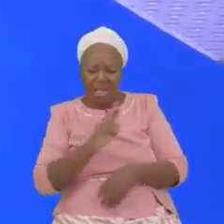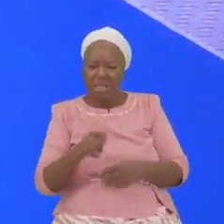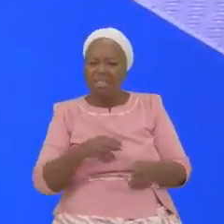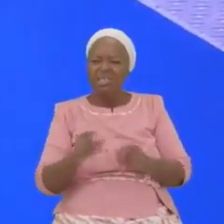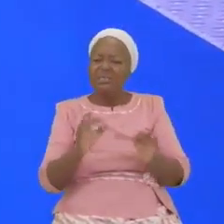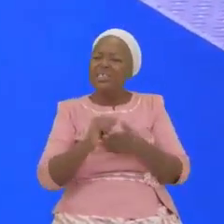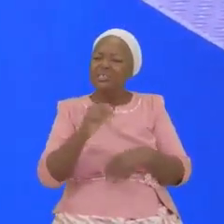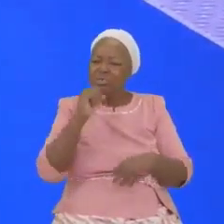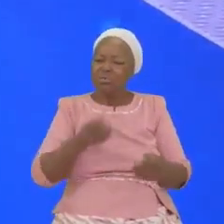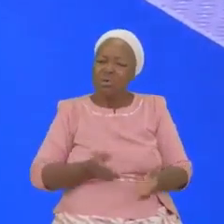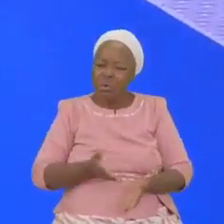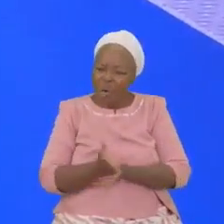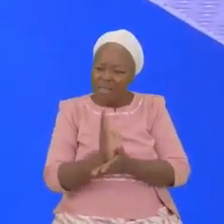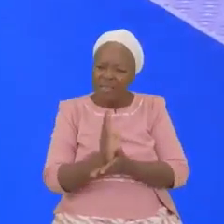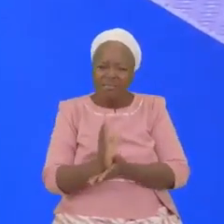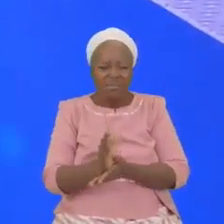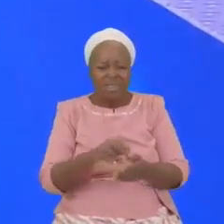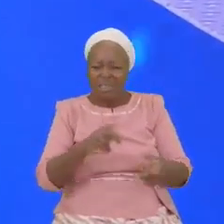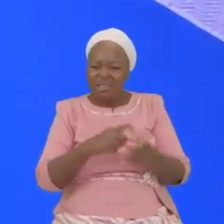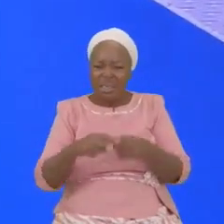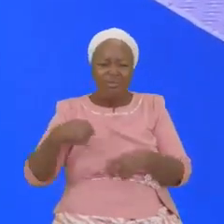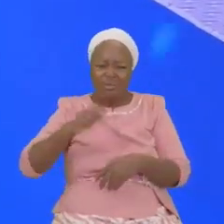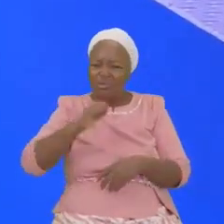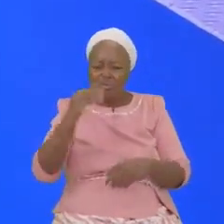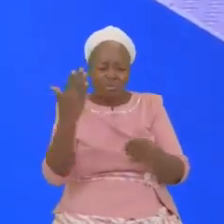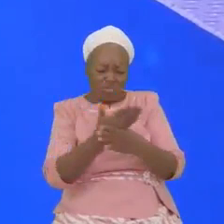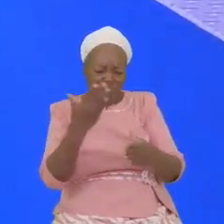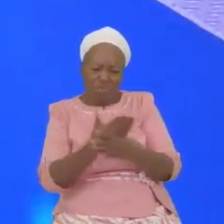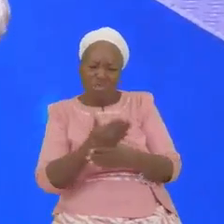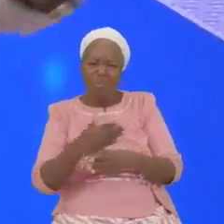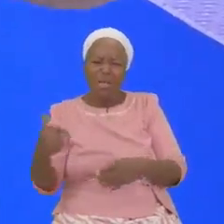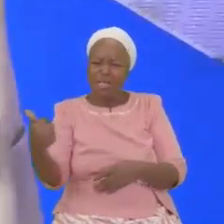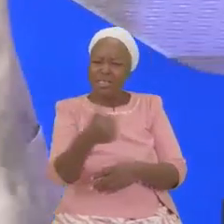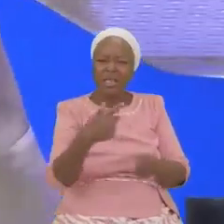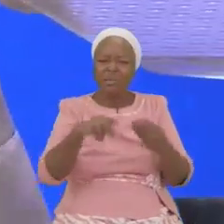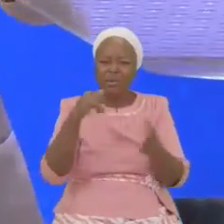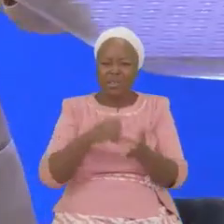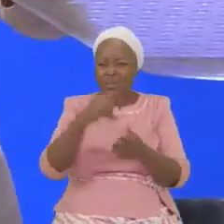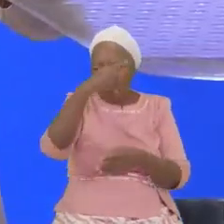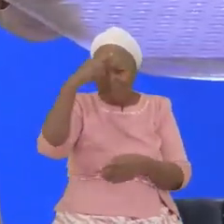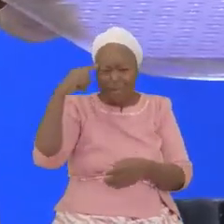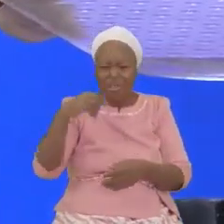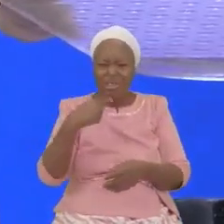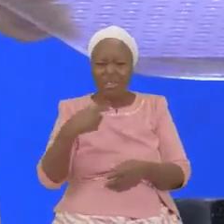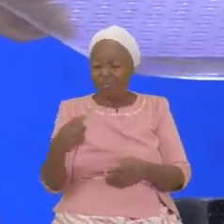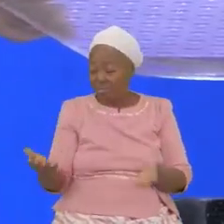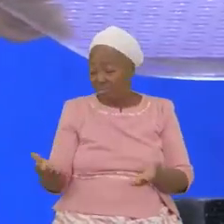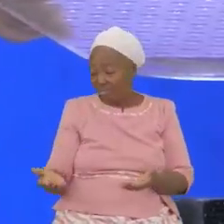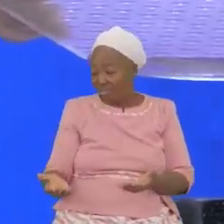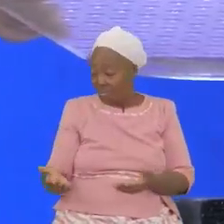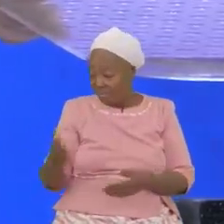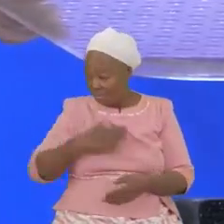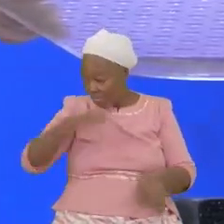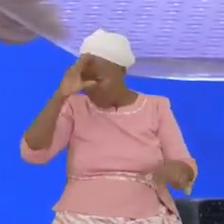our attention. And that gets us jolted and troubled. But it says, are you thinking about